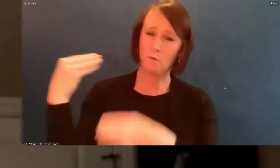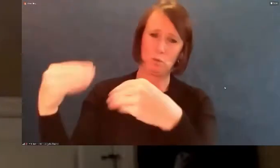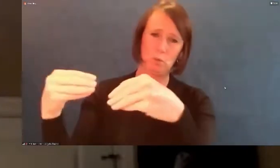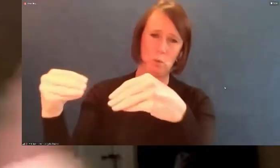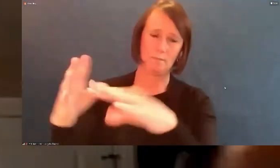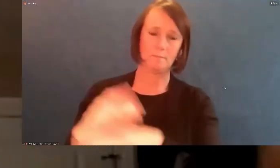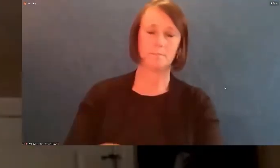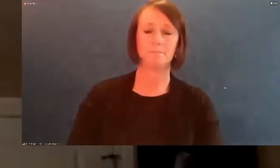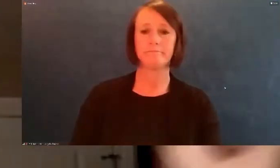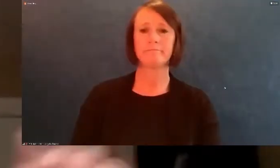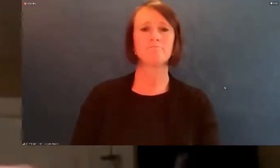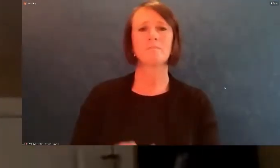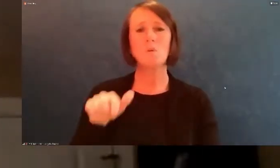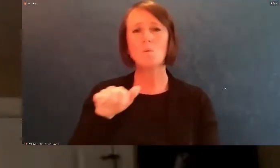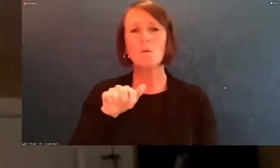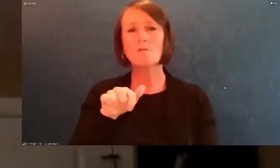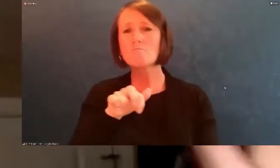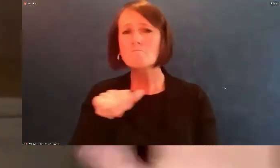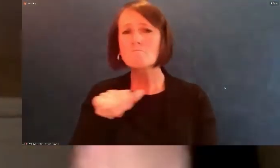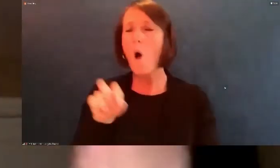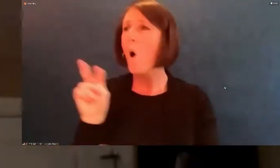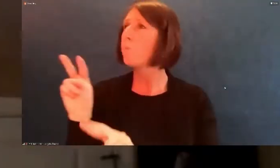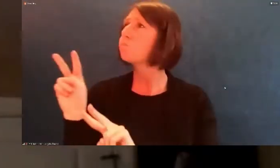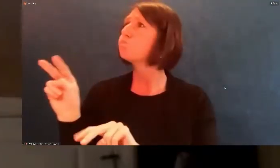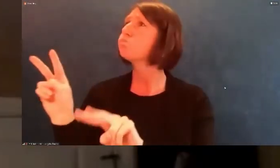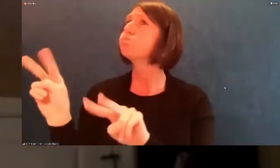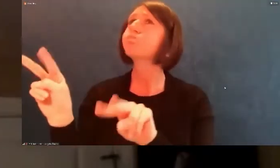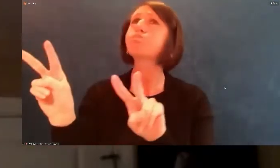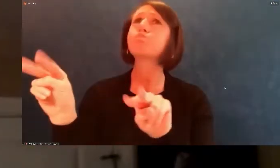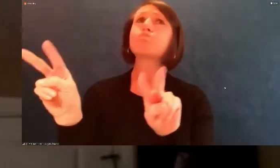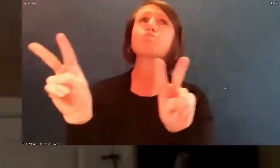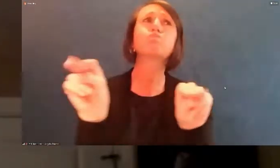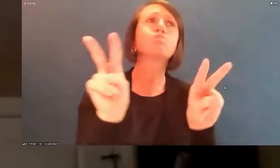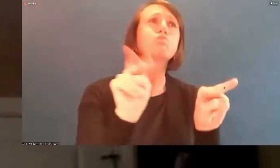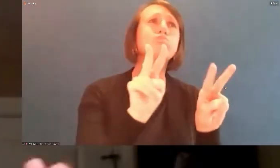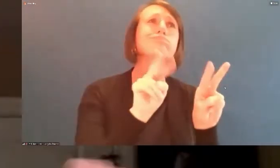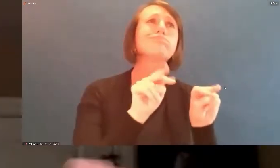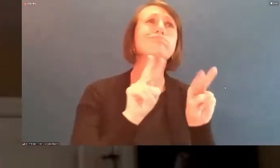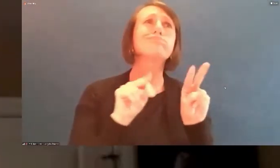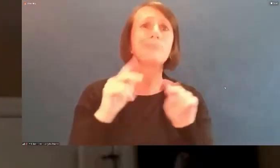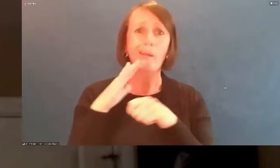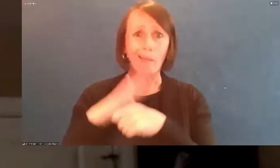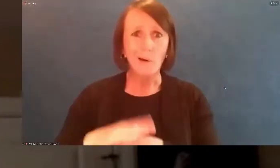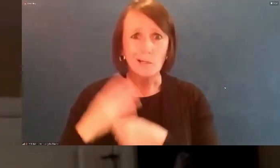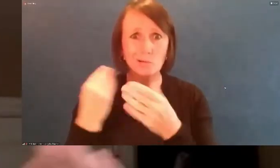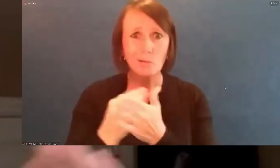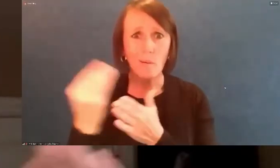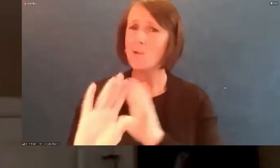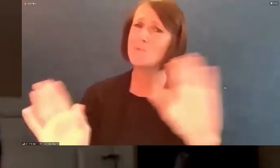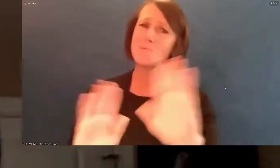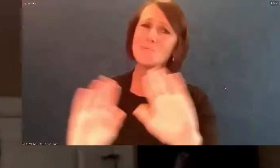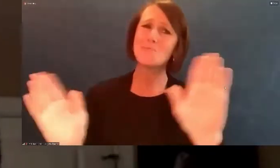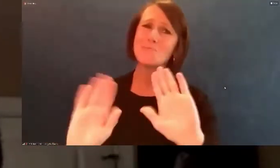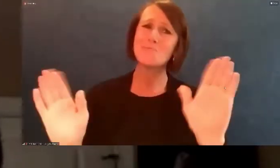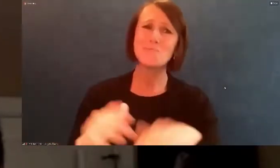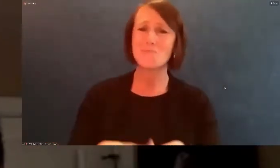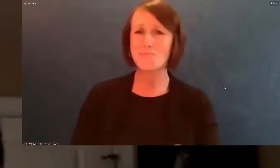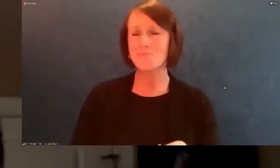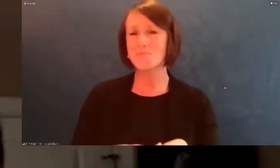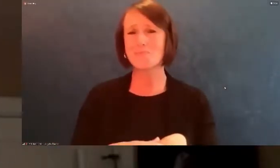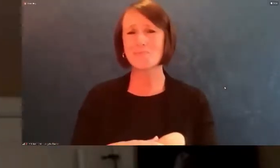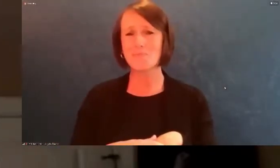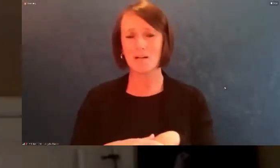you can walk around and there's no pressure, not like the Brick or Future Shop or Best Buy. As soon as you walk in there, there's salespeople all over